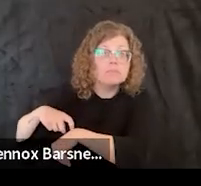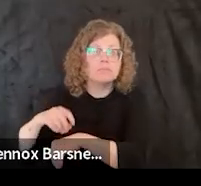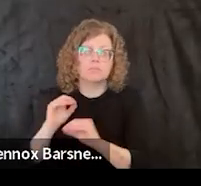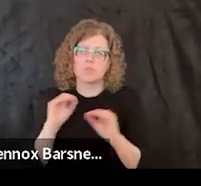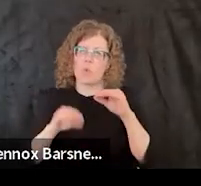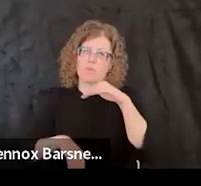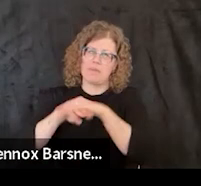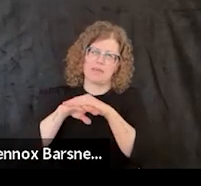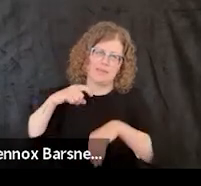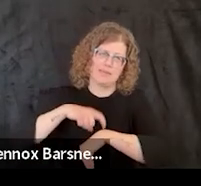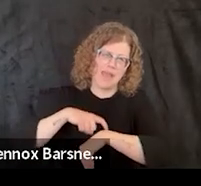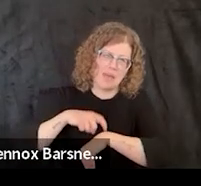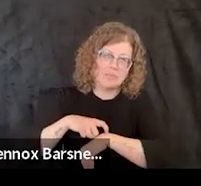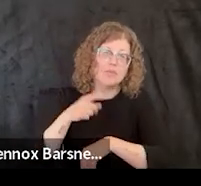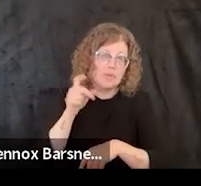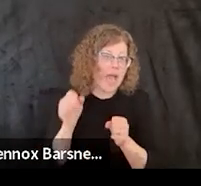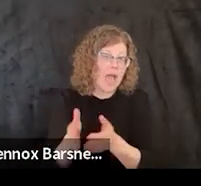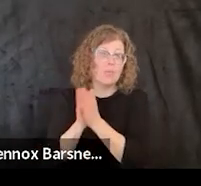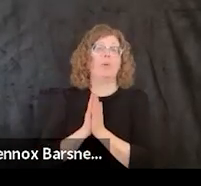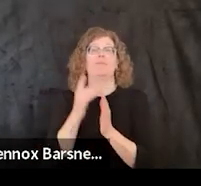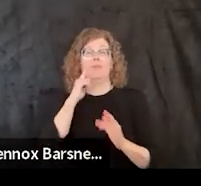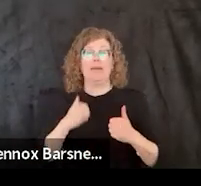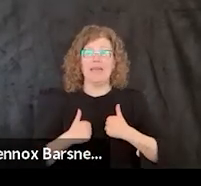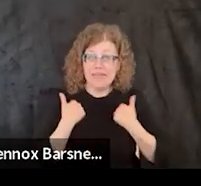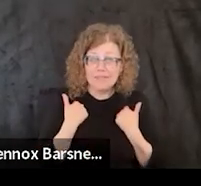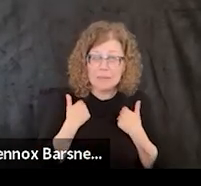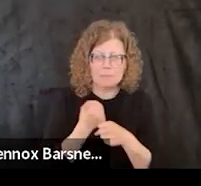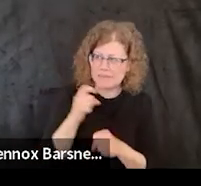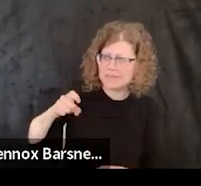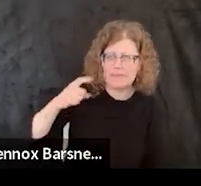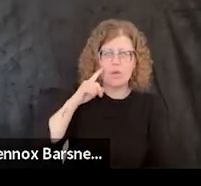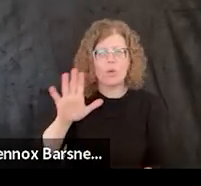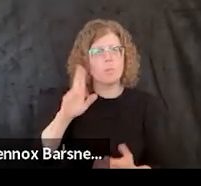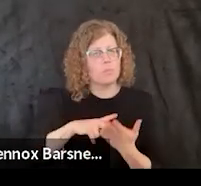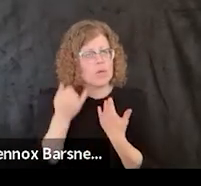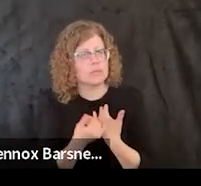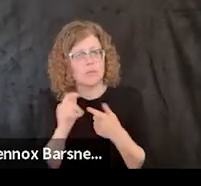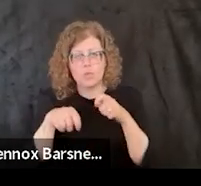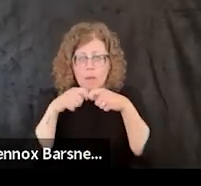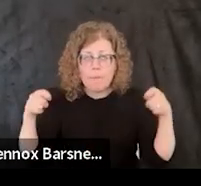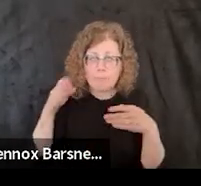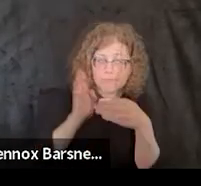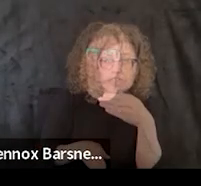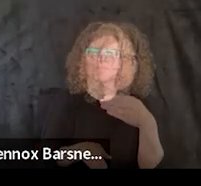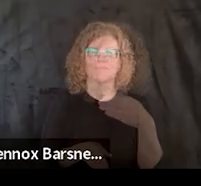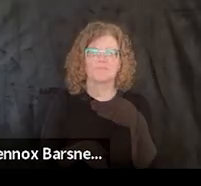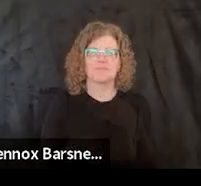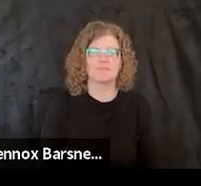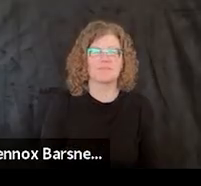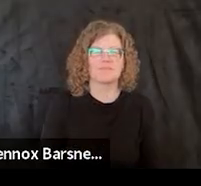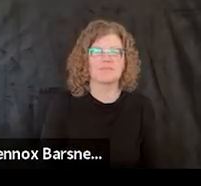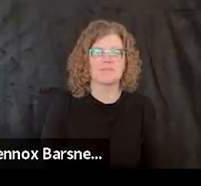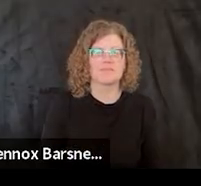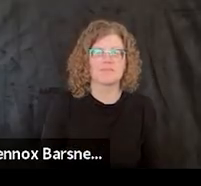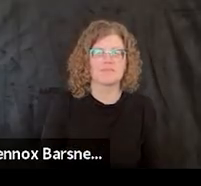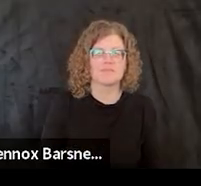you can request subsistence for, as long as your project is completed by December 31st, 2027.